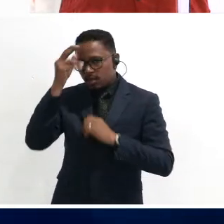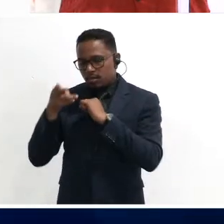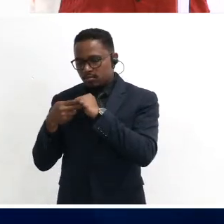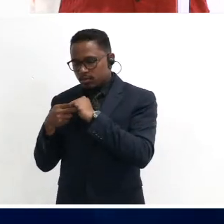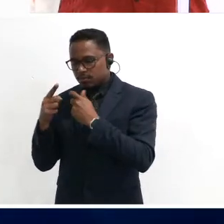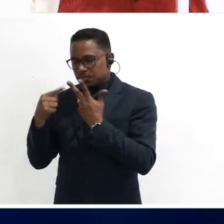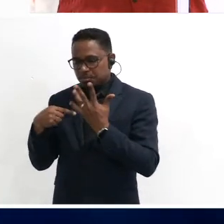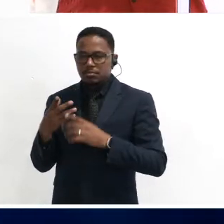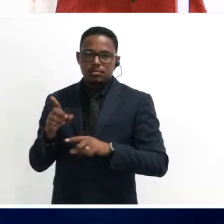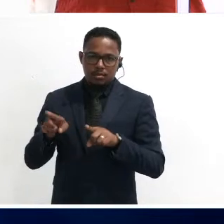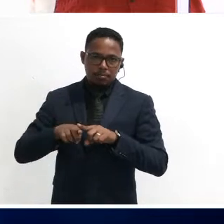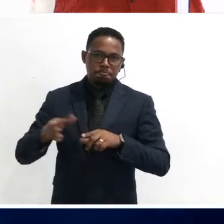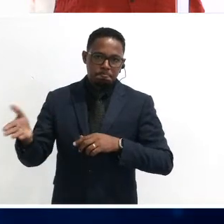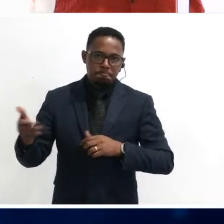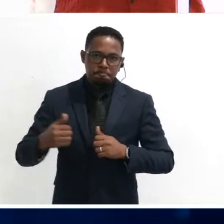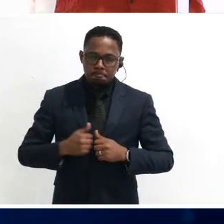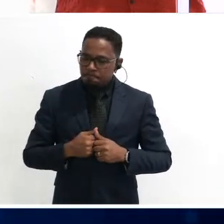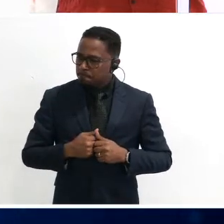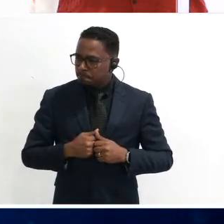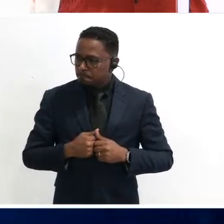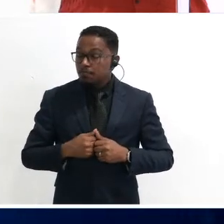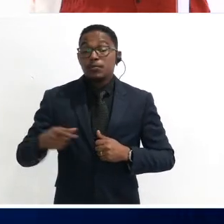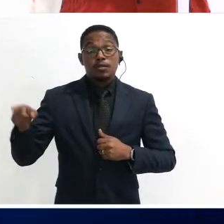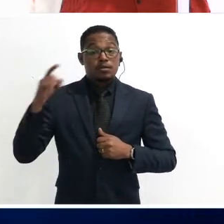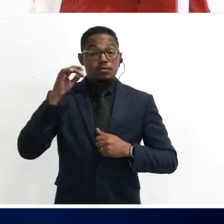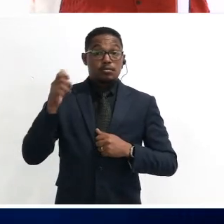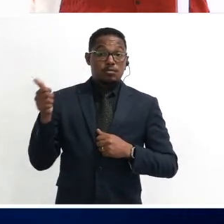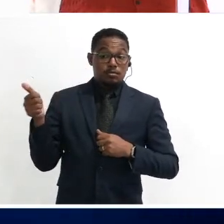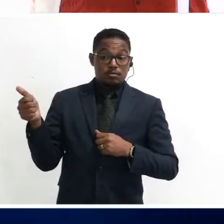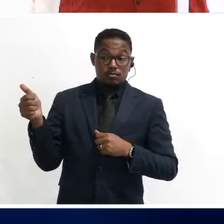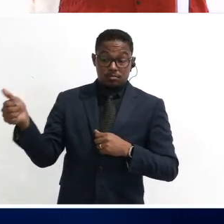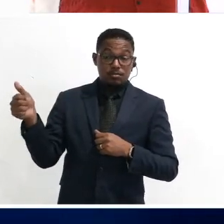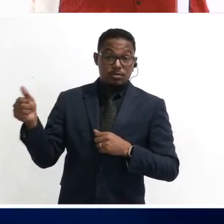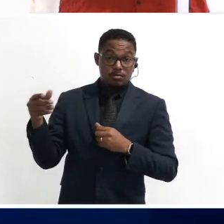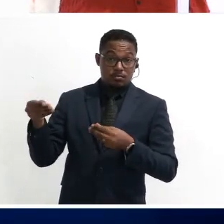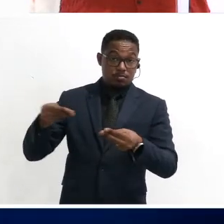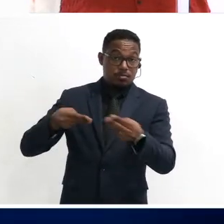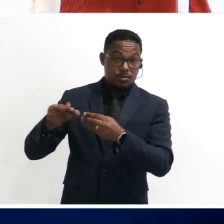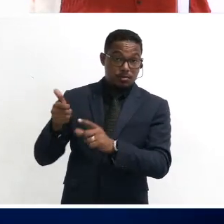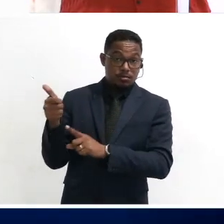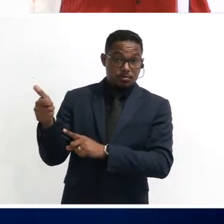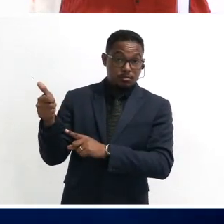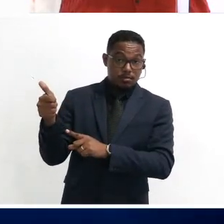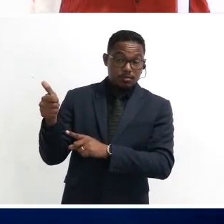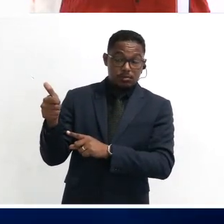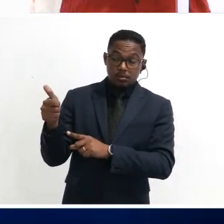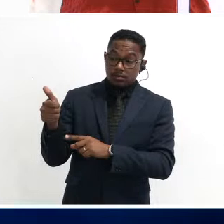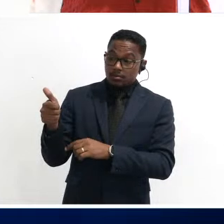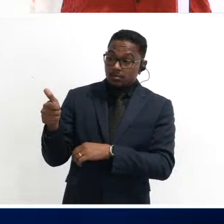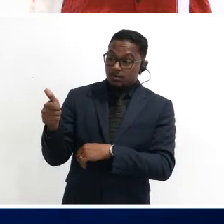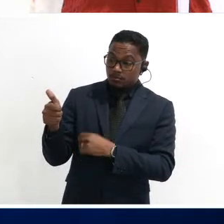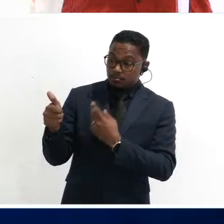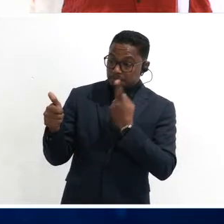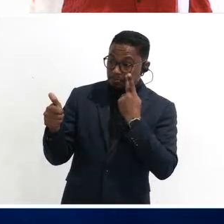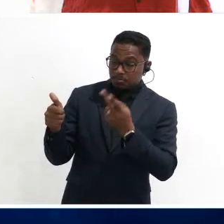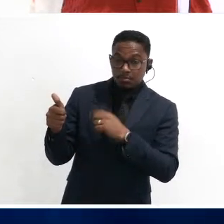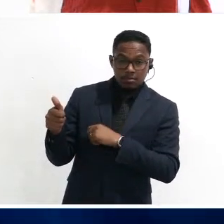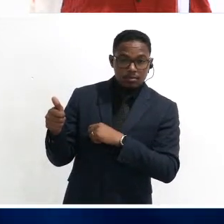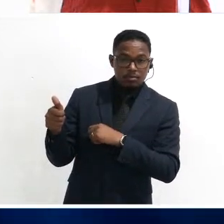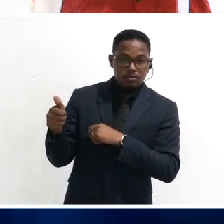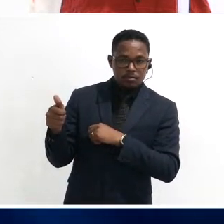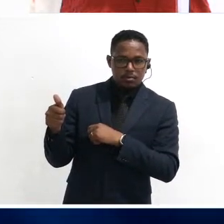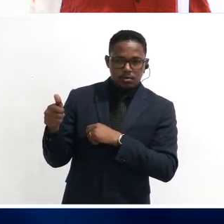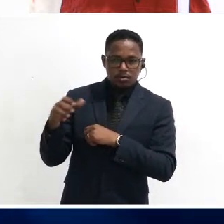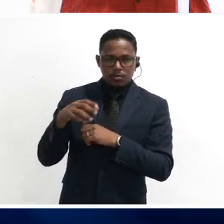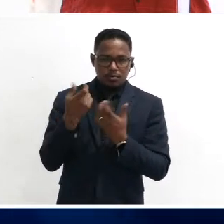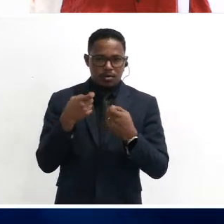And this is the same market but broken out by types of semiconductor devices. So